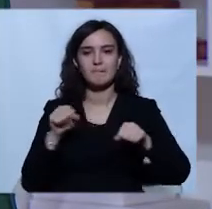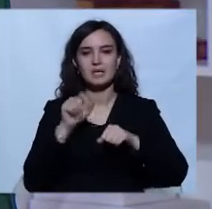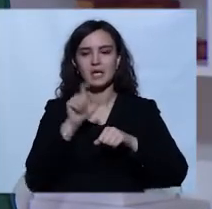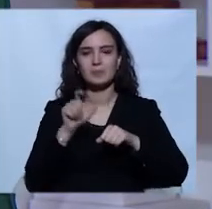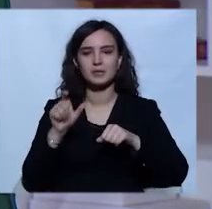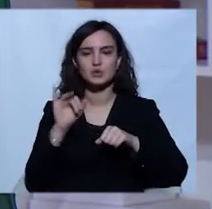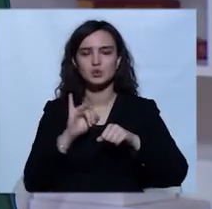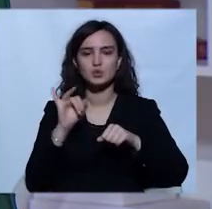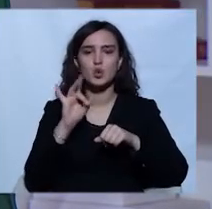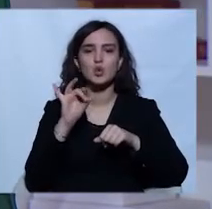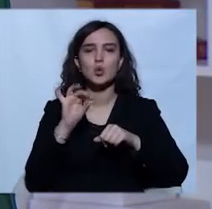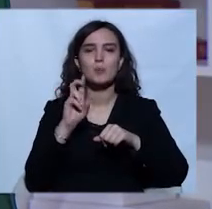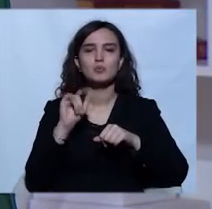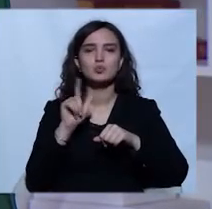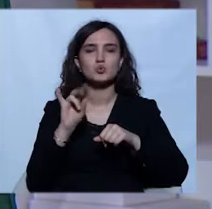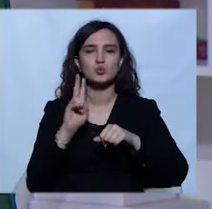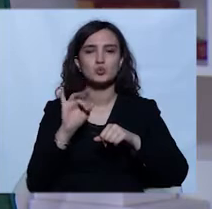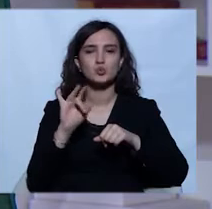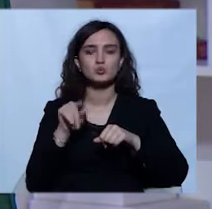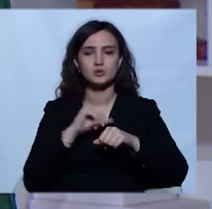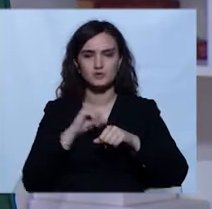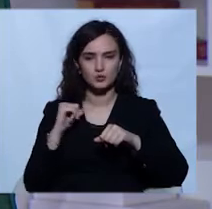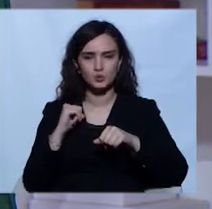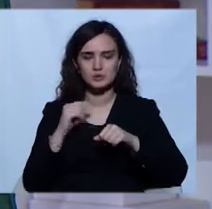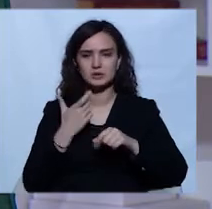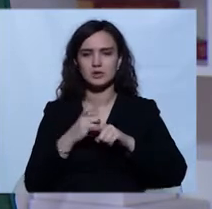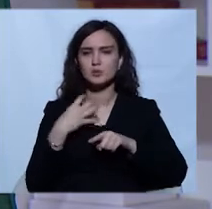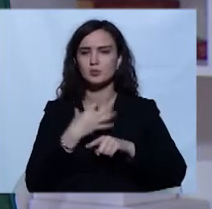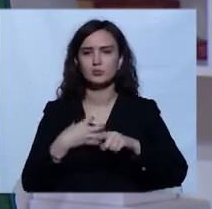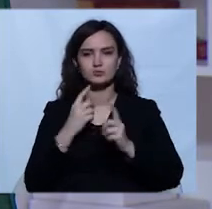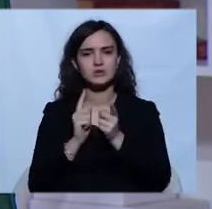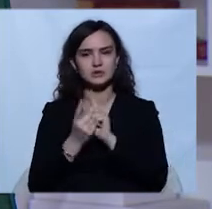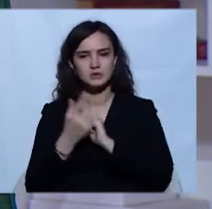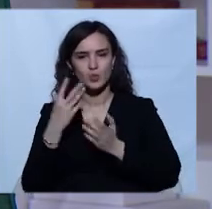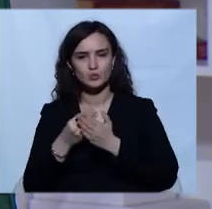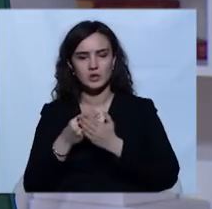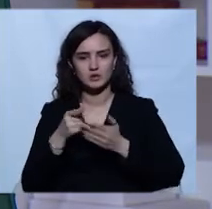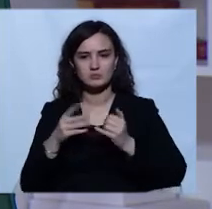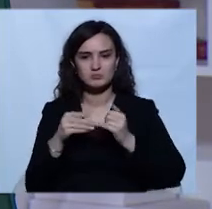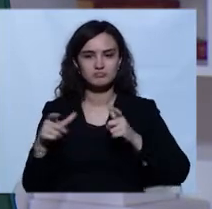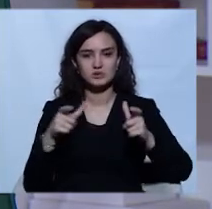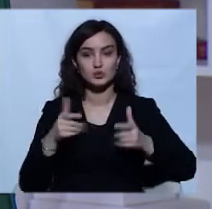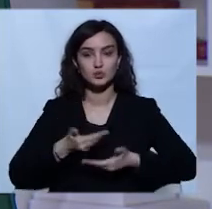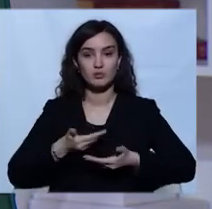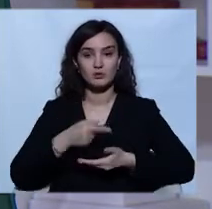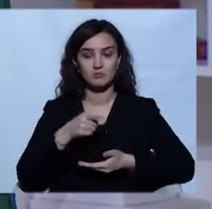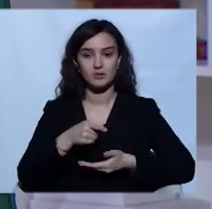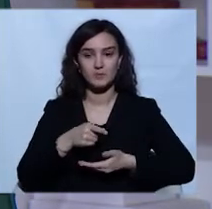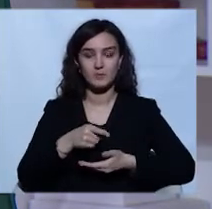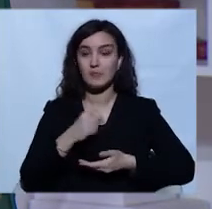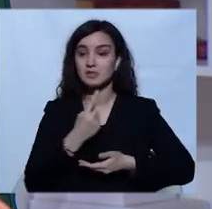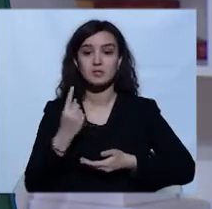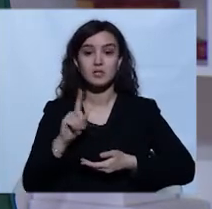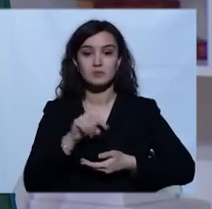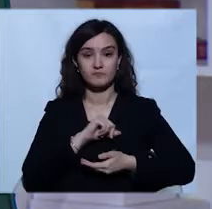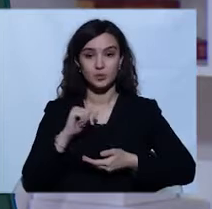story, Robinson Crusoe. He goes through some important changes on his time on the island. One of them is that